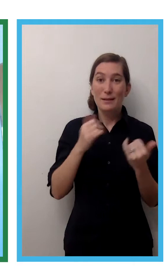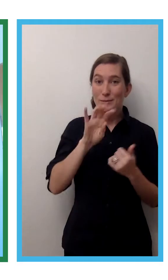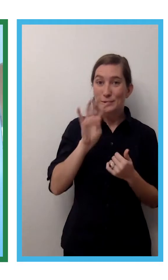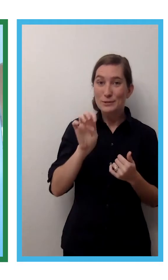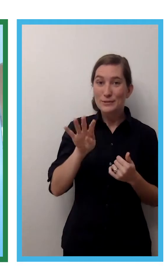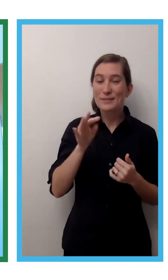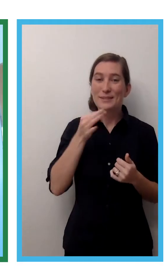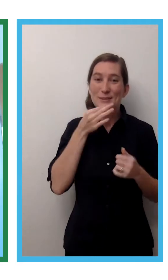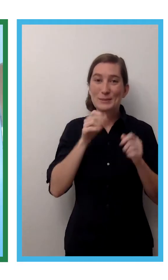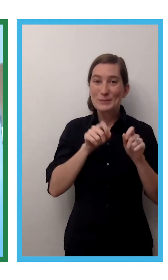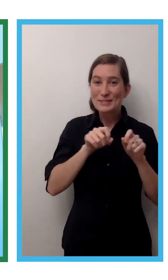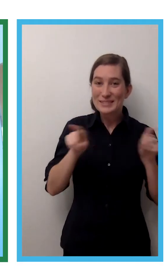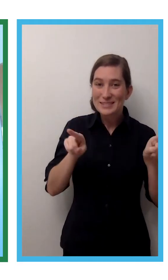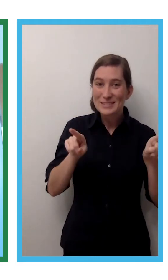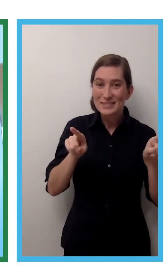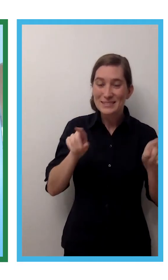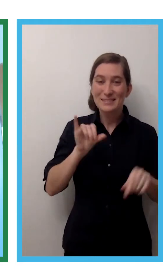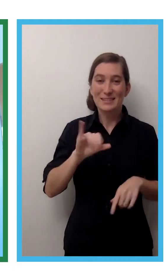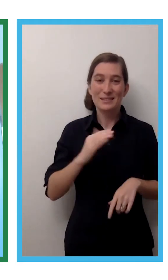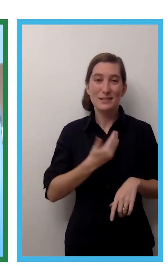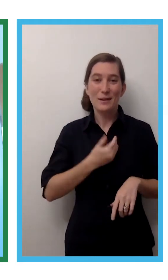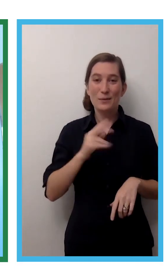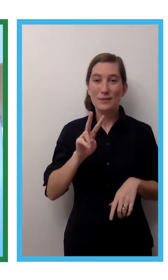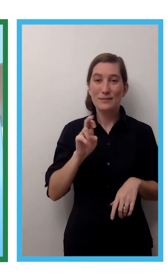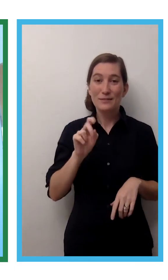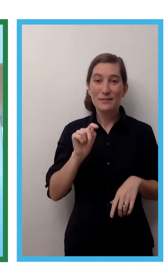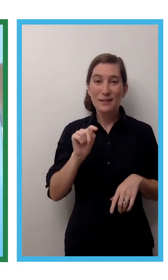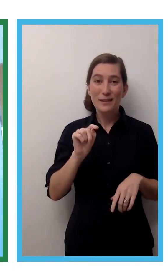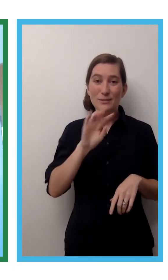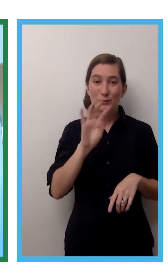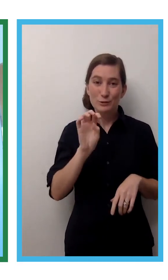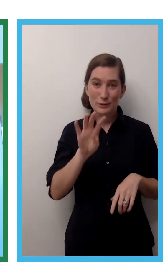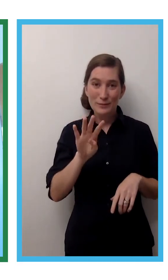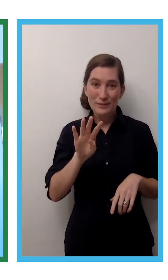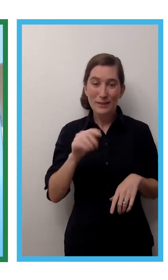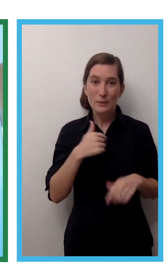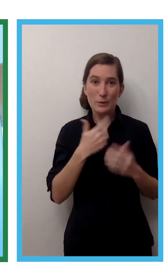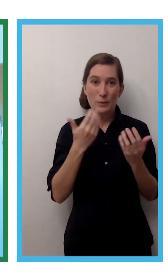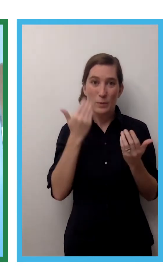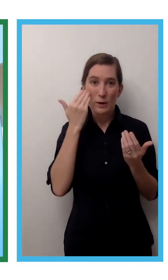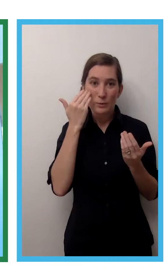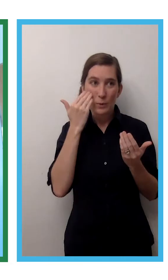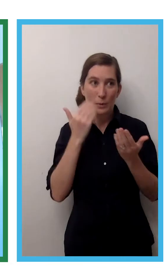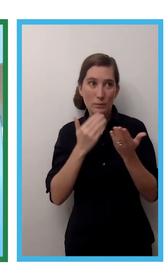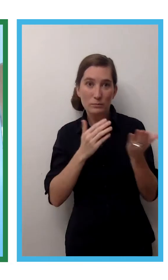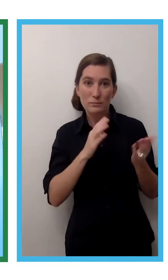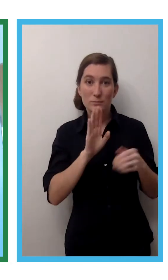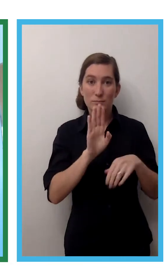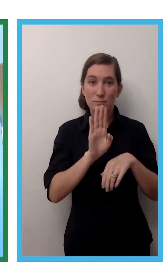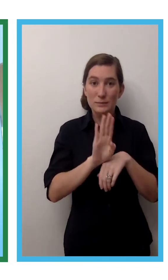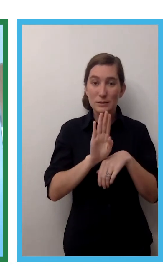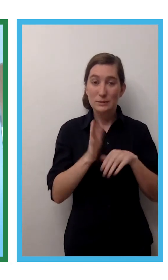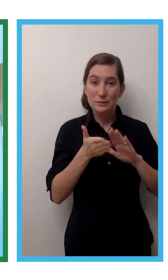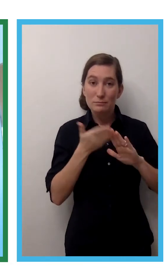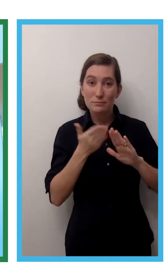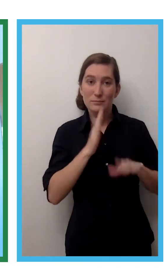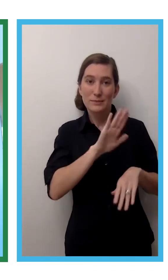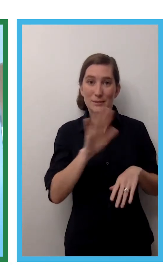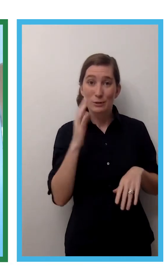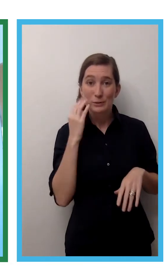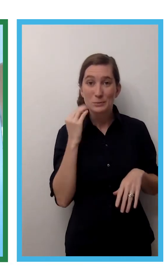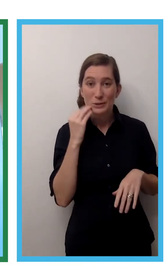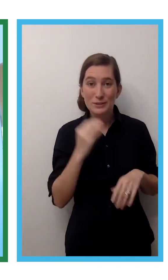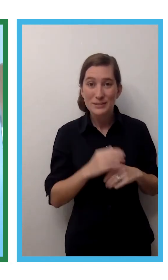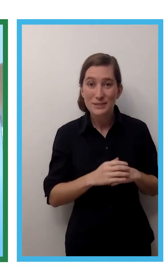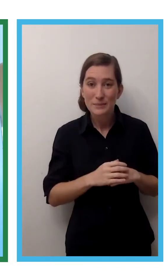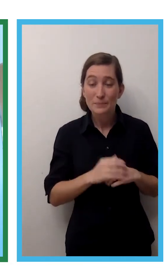for Canadian veteran entrepreneurs. And I know that you have participated in research on more than one occasion over